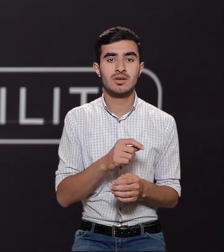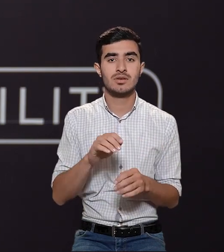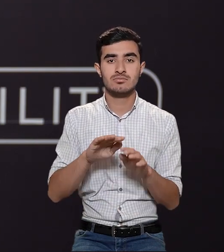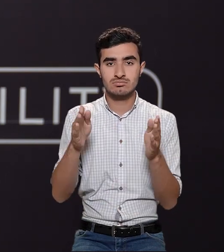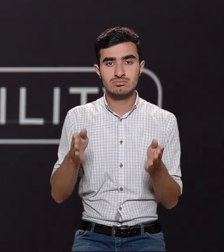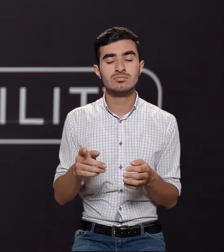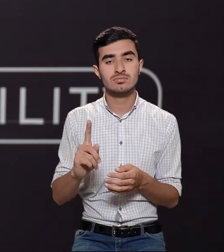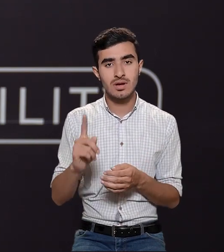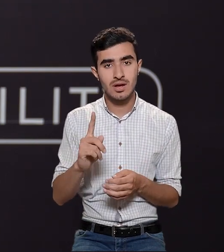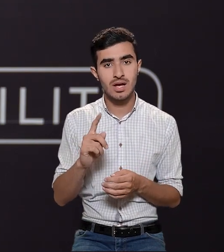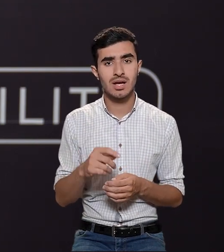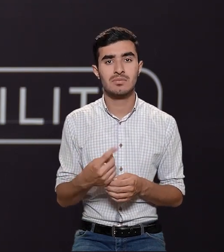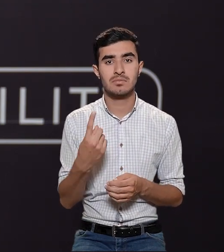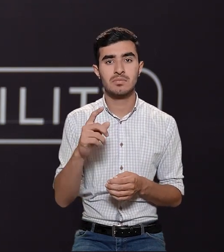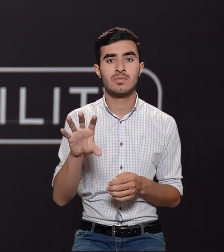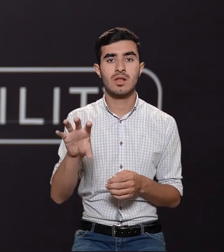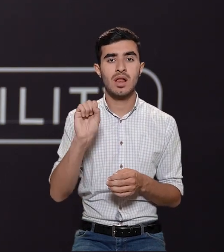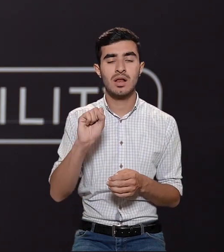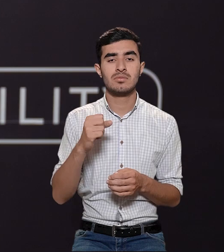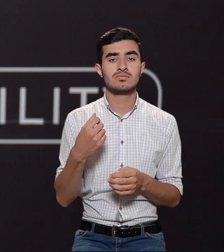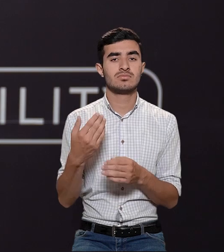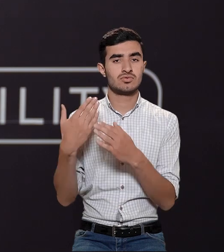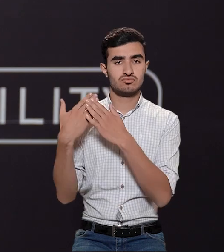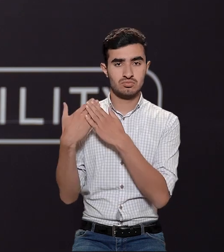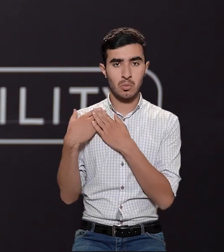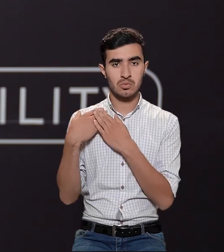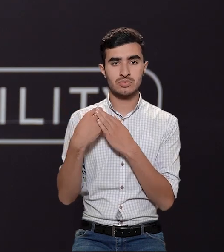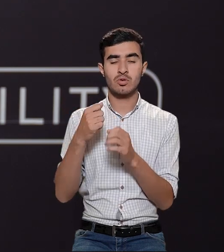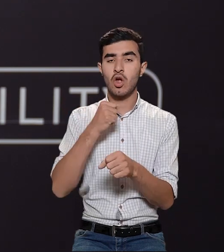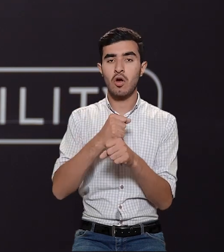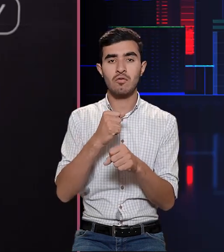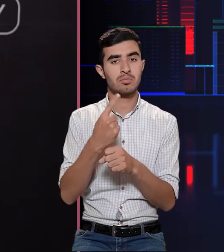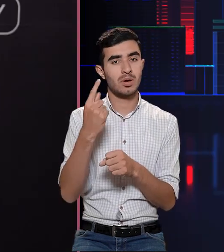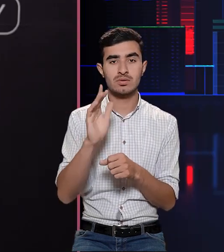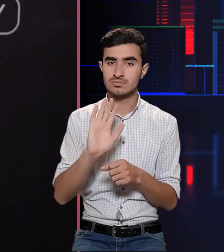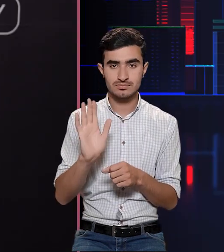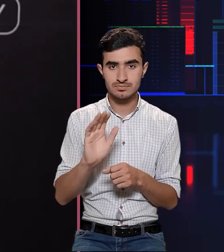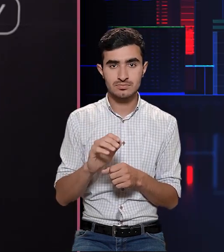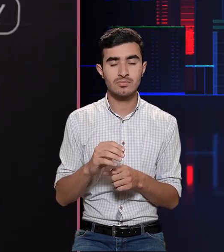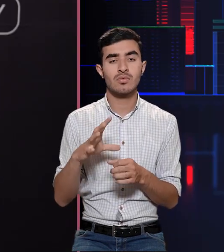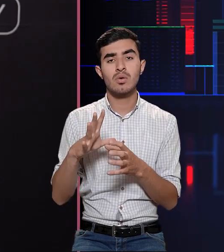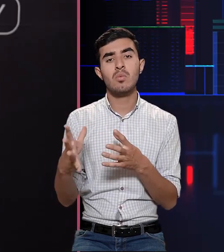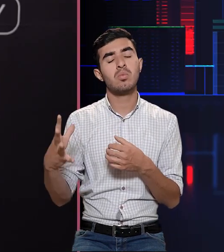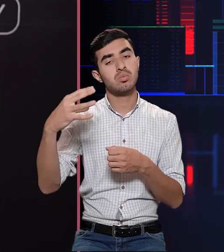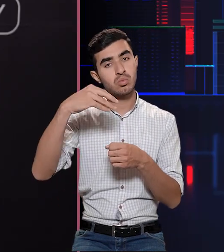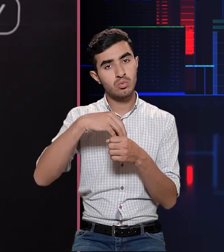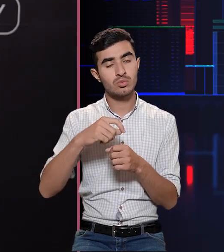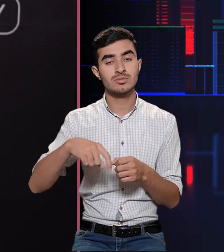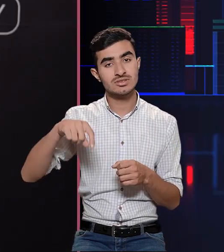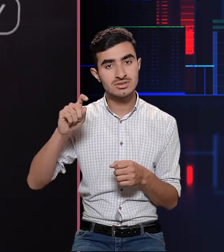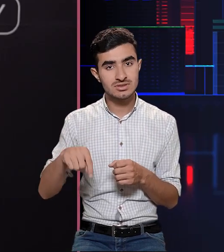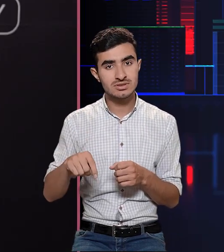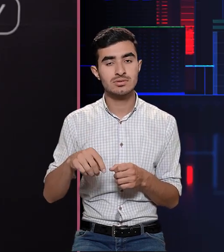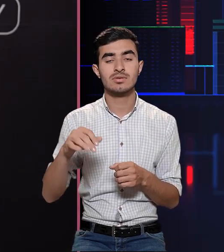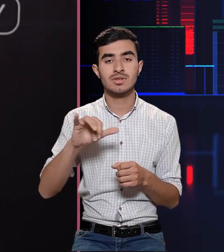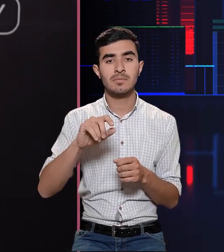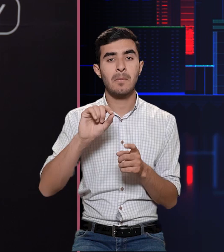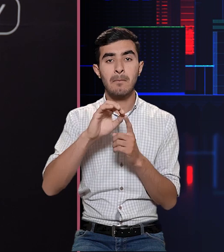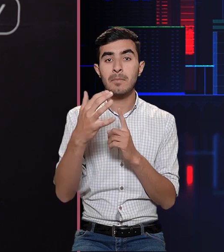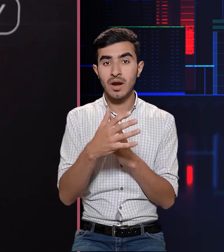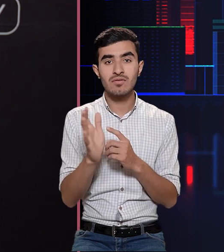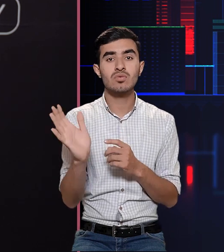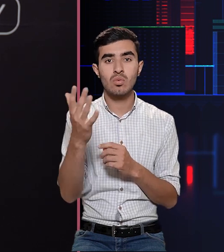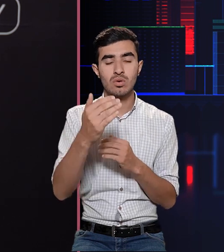not only the responsibility of the government. There is a lot of need of public sector also